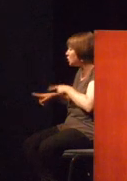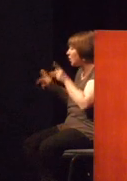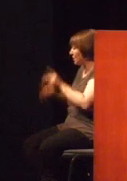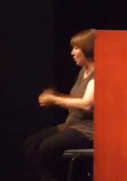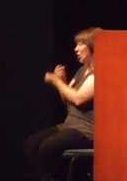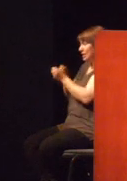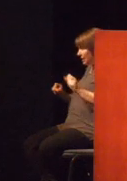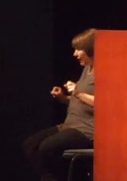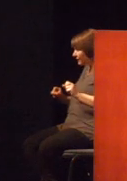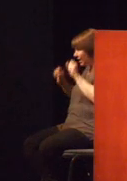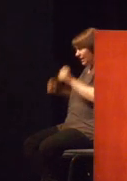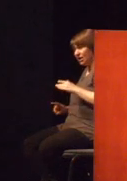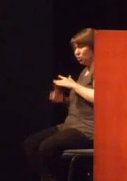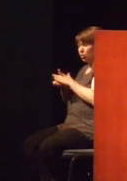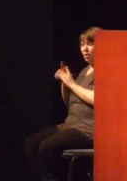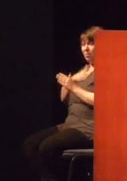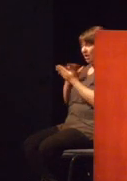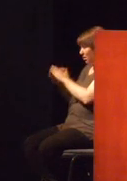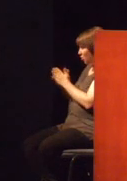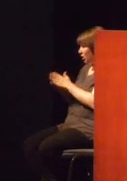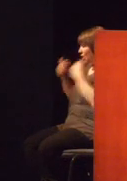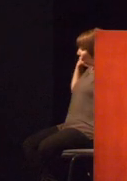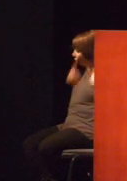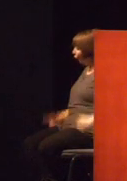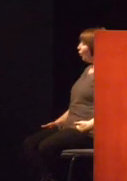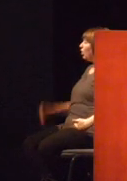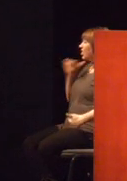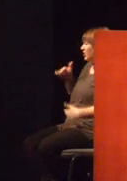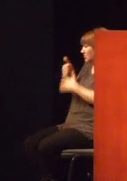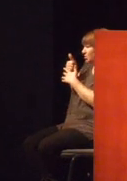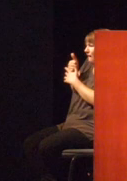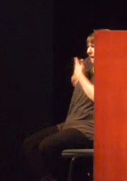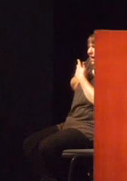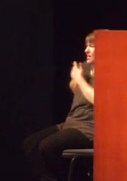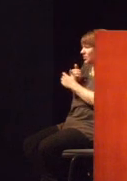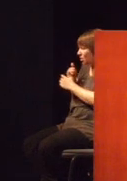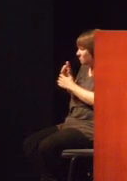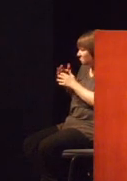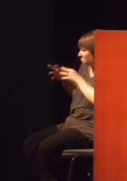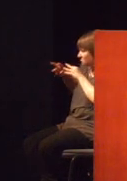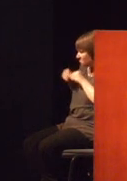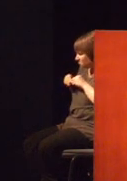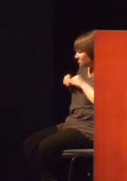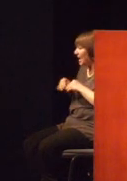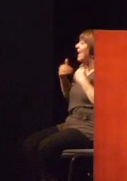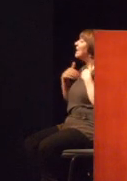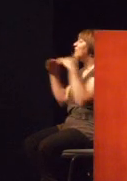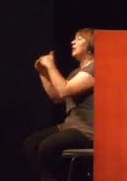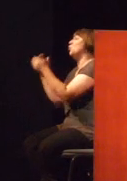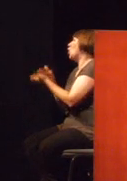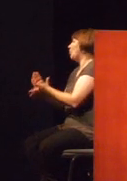safe, that they're able to show up in my community whole, where they don't have to hide parts of who they are, and where they have equal